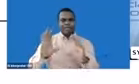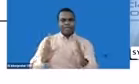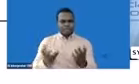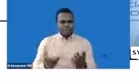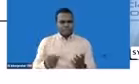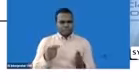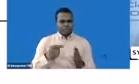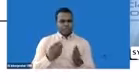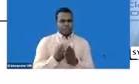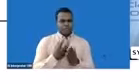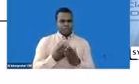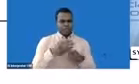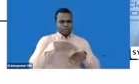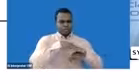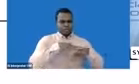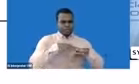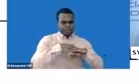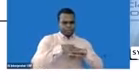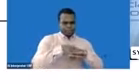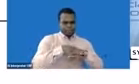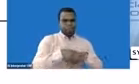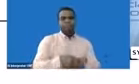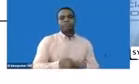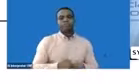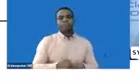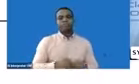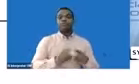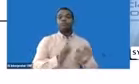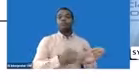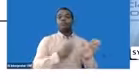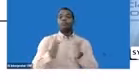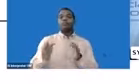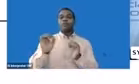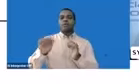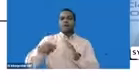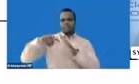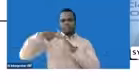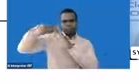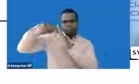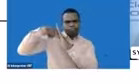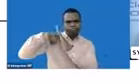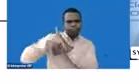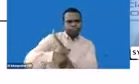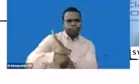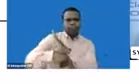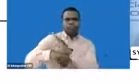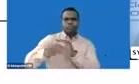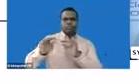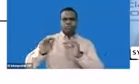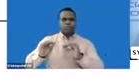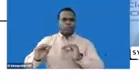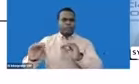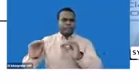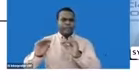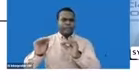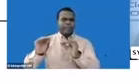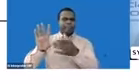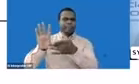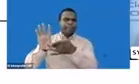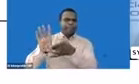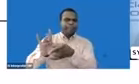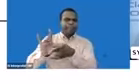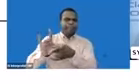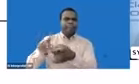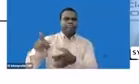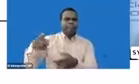training package, let's say something between 8 to 15 units. Each of the units is 60 minutes long, and the